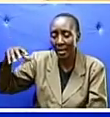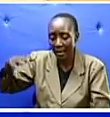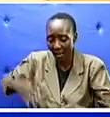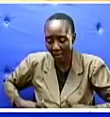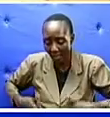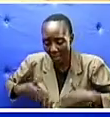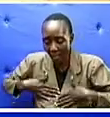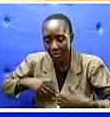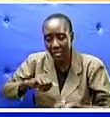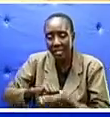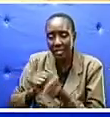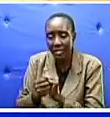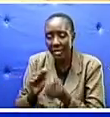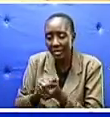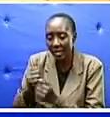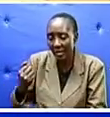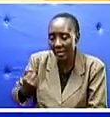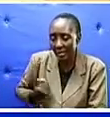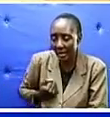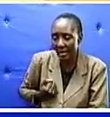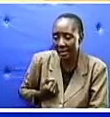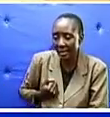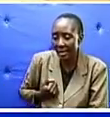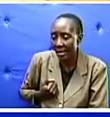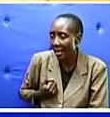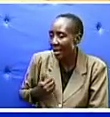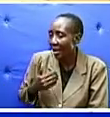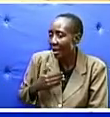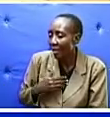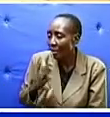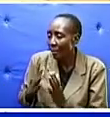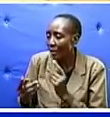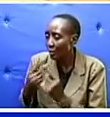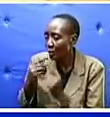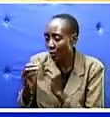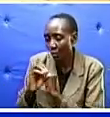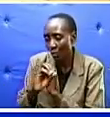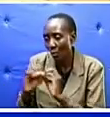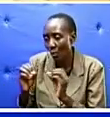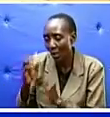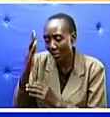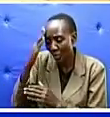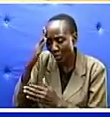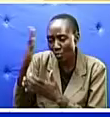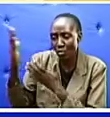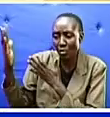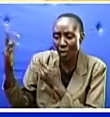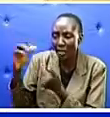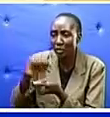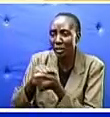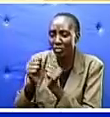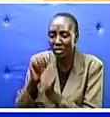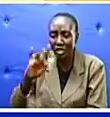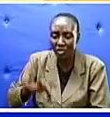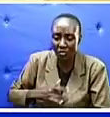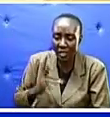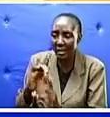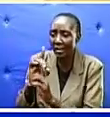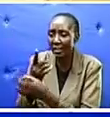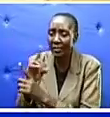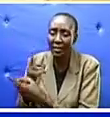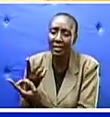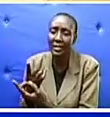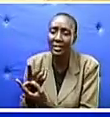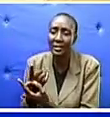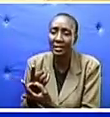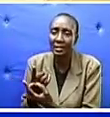and everything. This girl doesn't have anyone to talk to this girl, knowing, you know, this changes comes when you feel like this, you need to do this. You see,